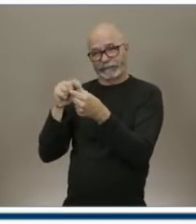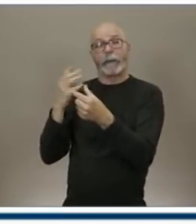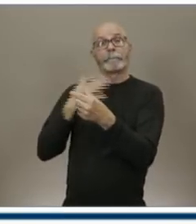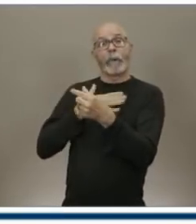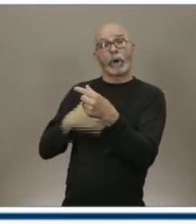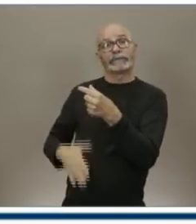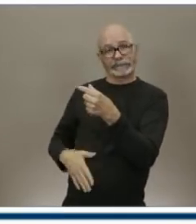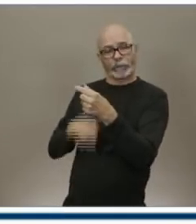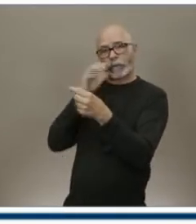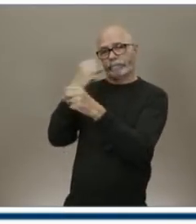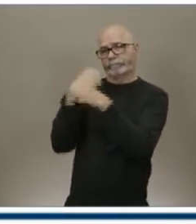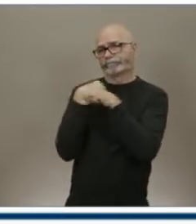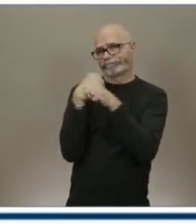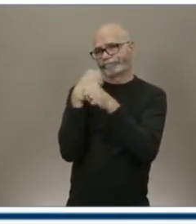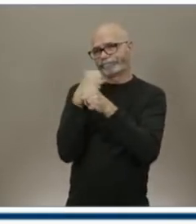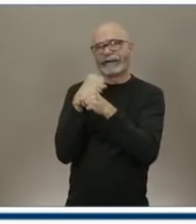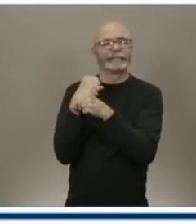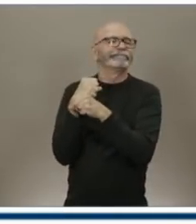specific protein